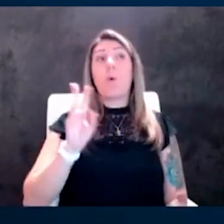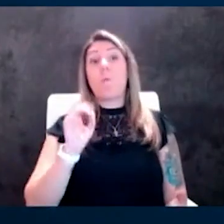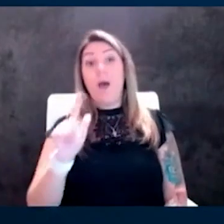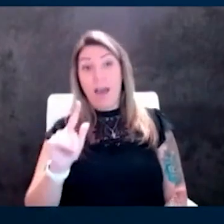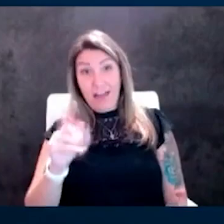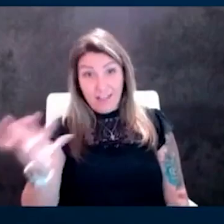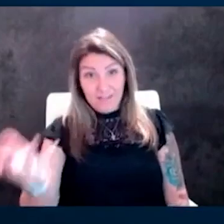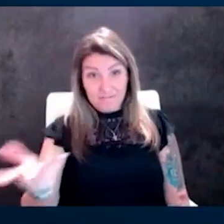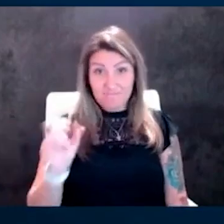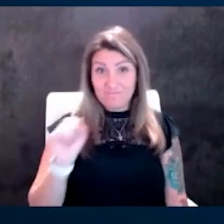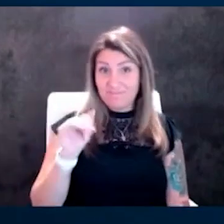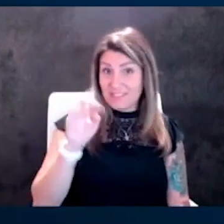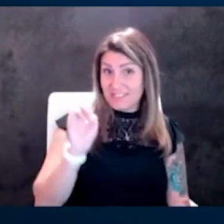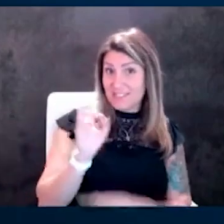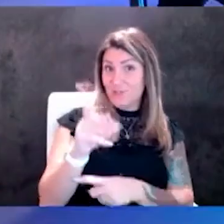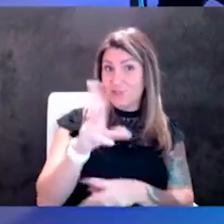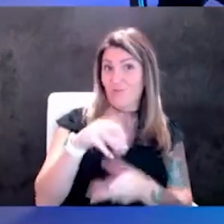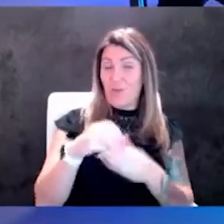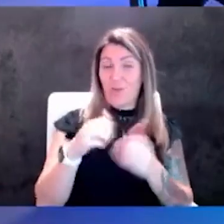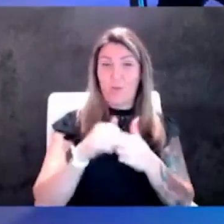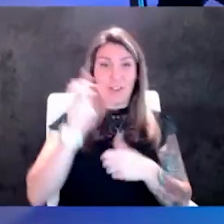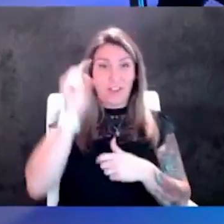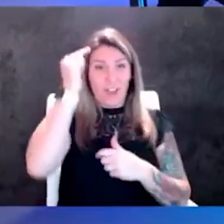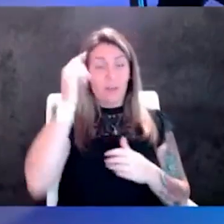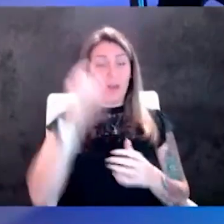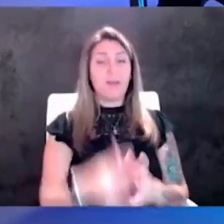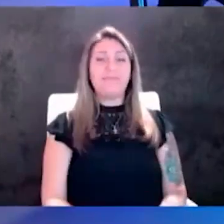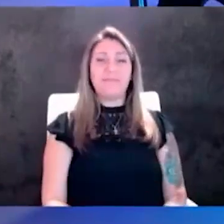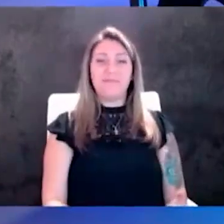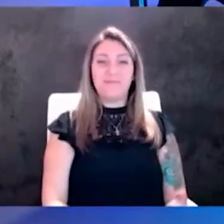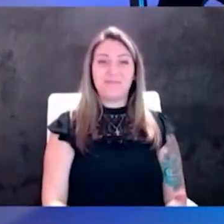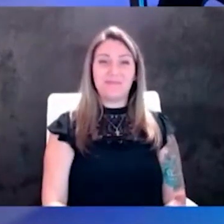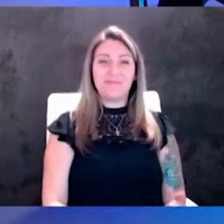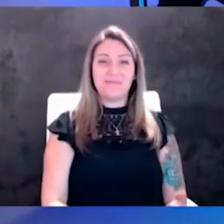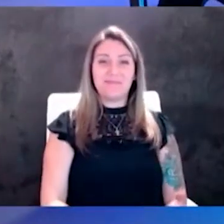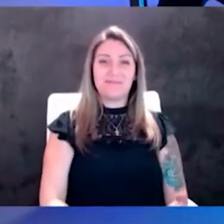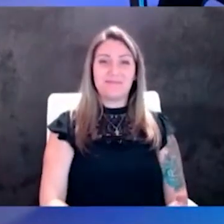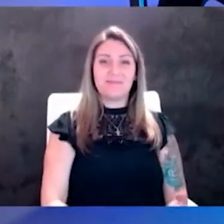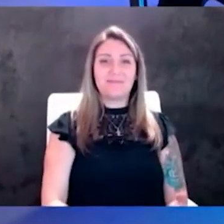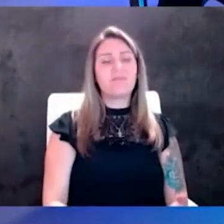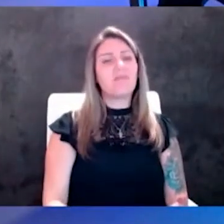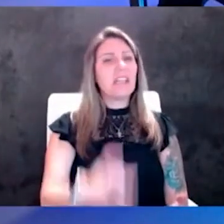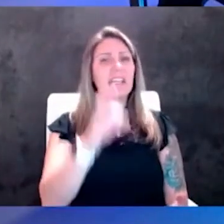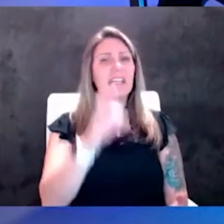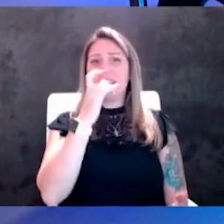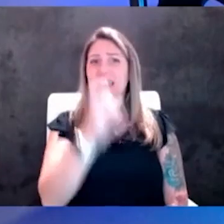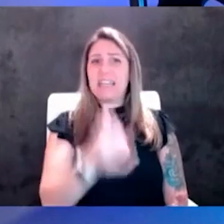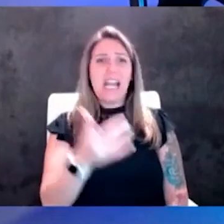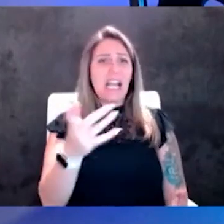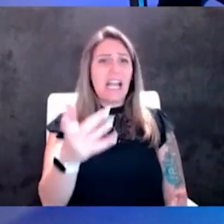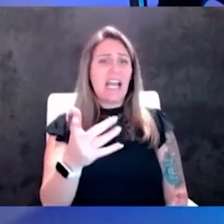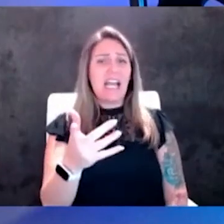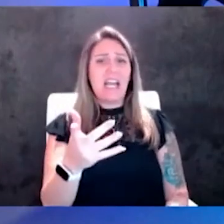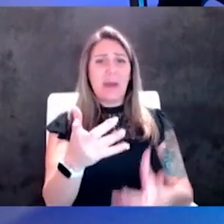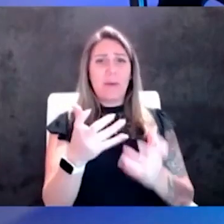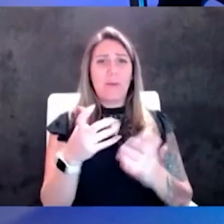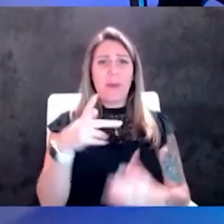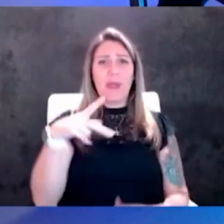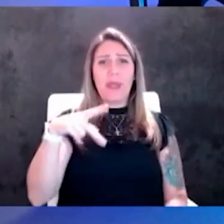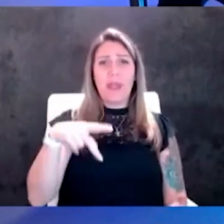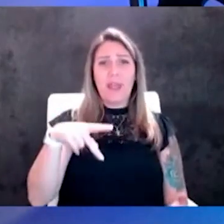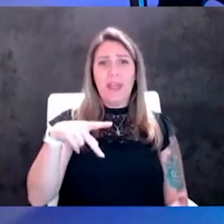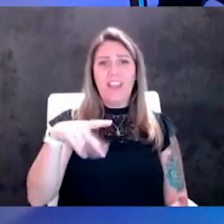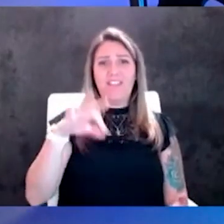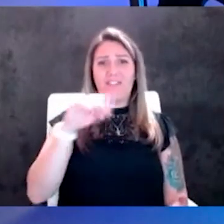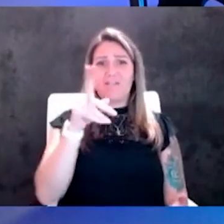be involved with, the government, I'm sure. Let's not cry for Pfizer and Merck and all these kind of